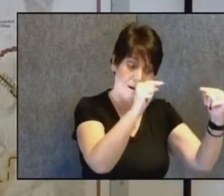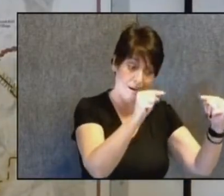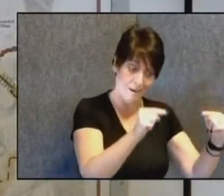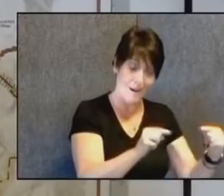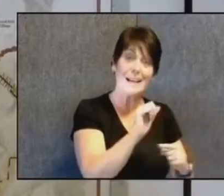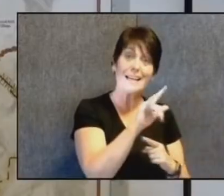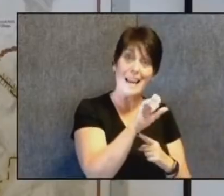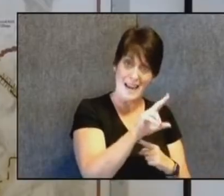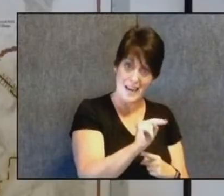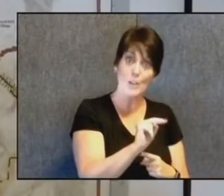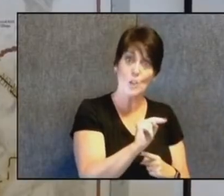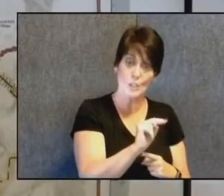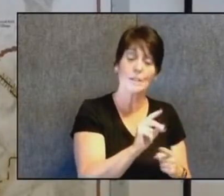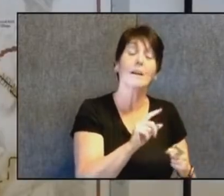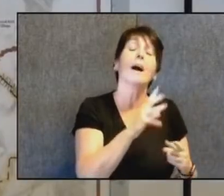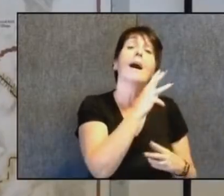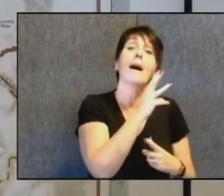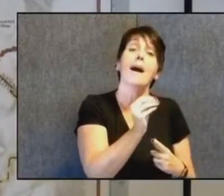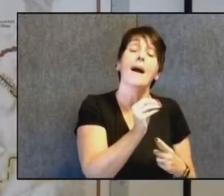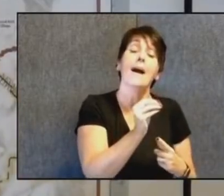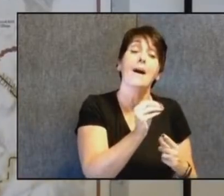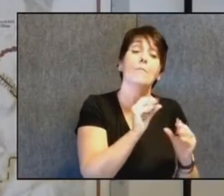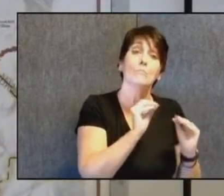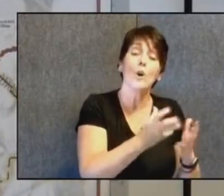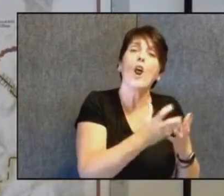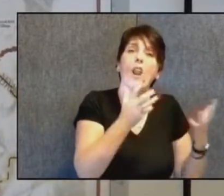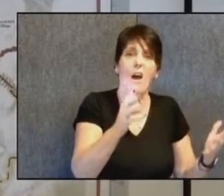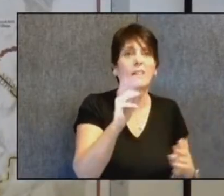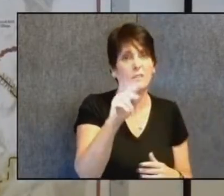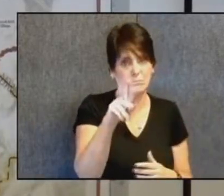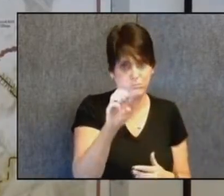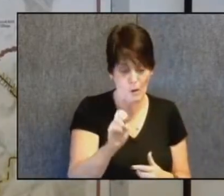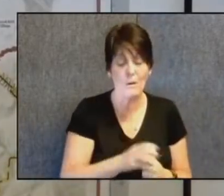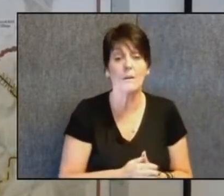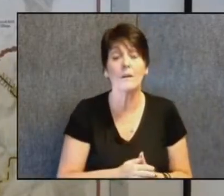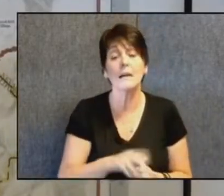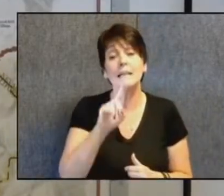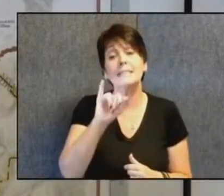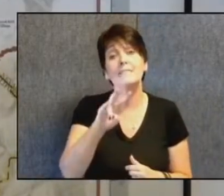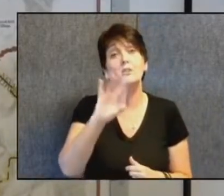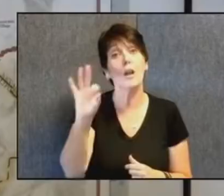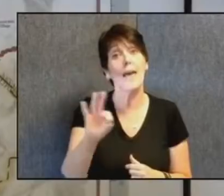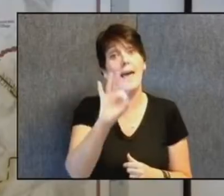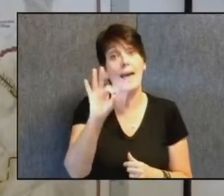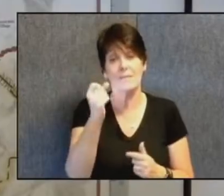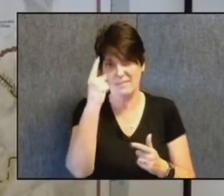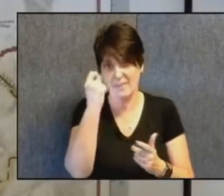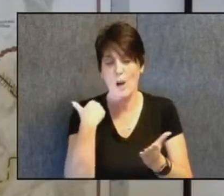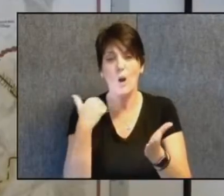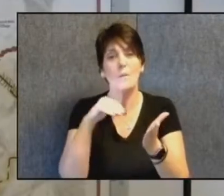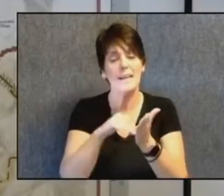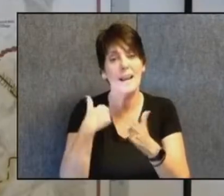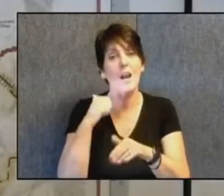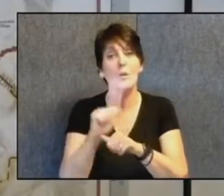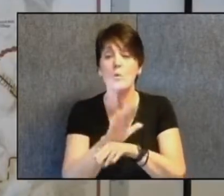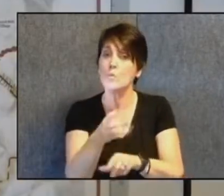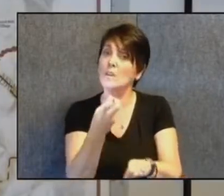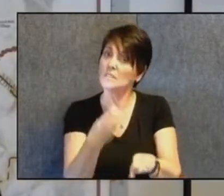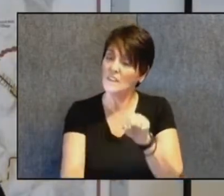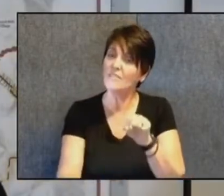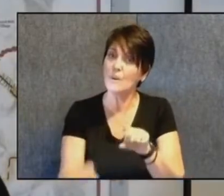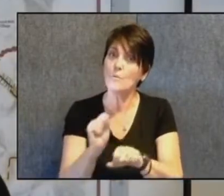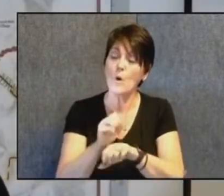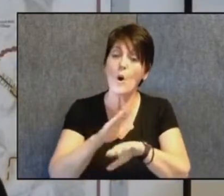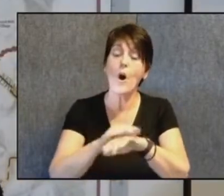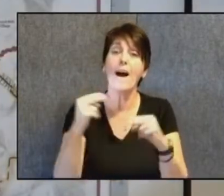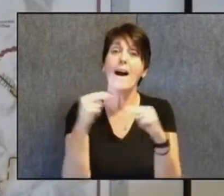It's consuming those fuels and putting up quite a bit of smoke. Division F, we're in here. This is a tough piece of ground off